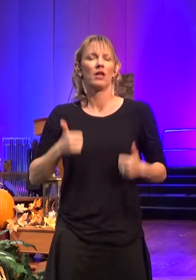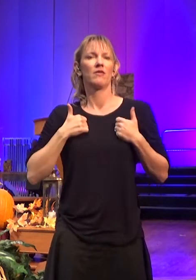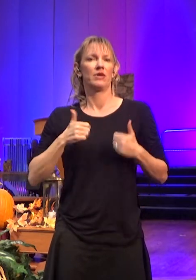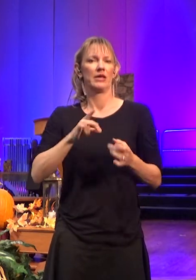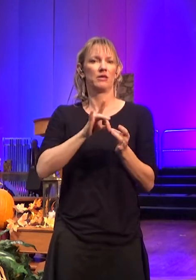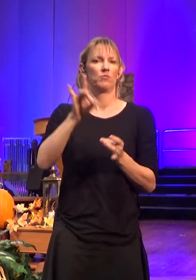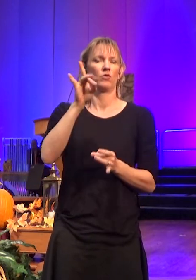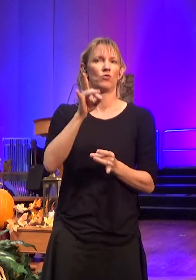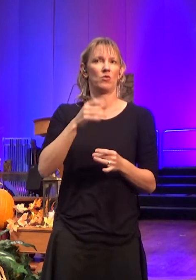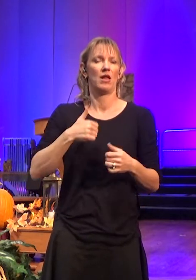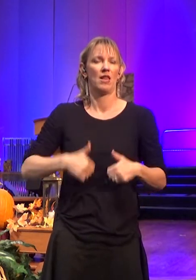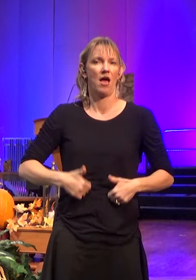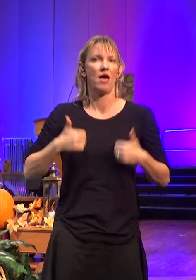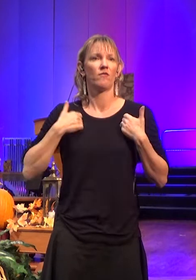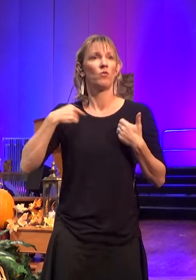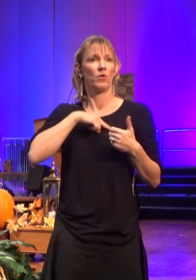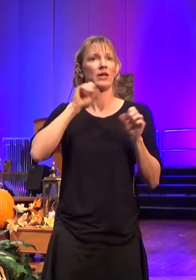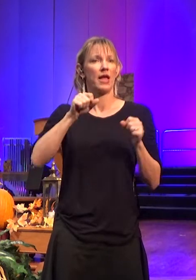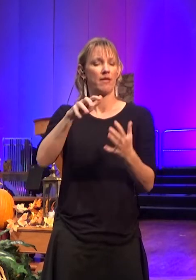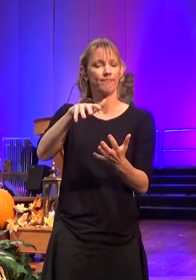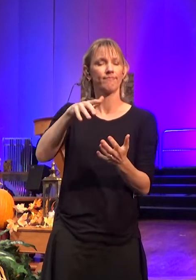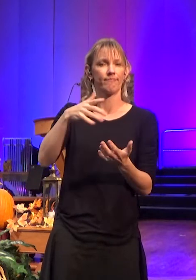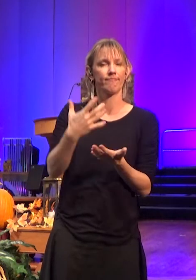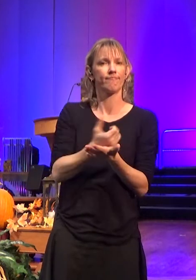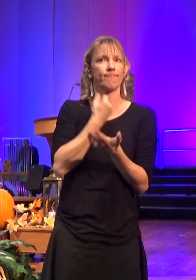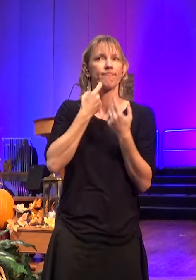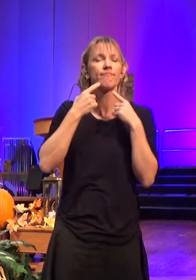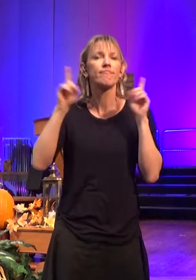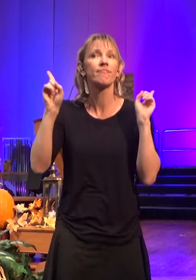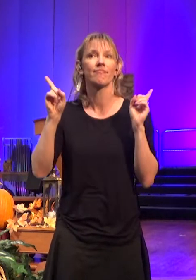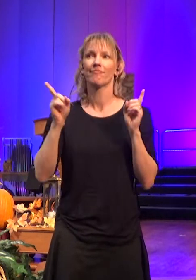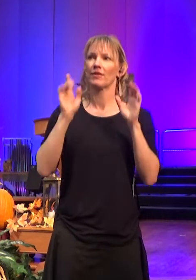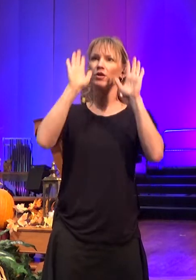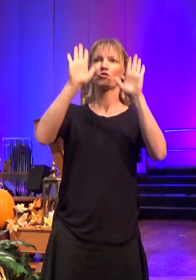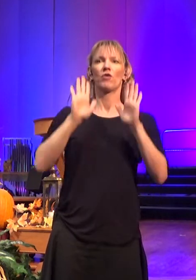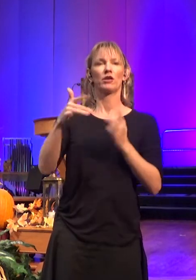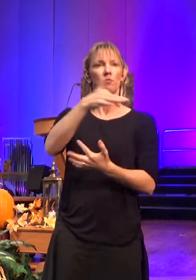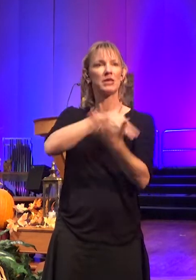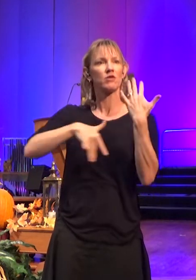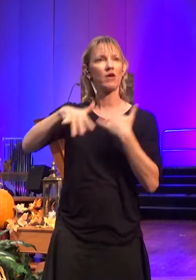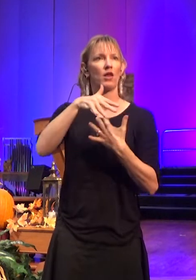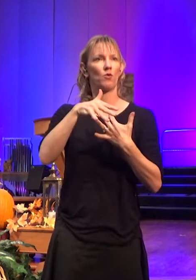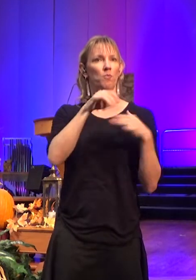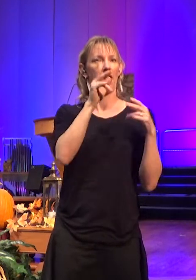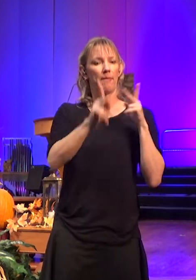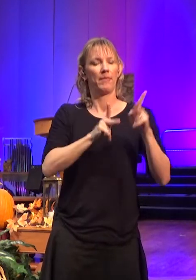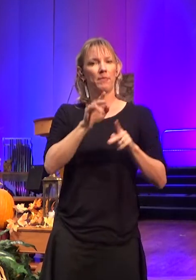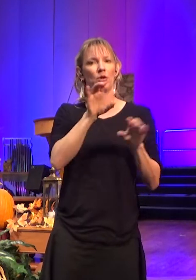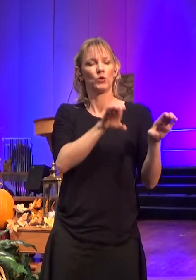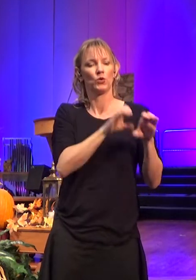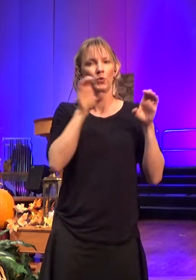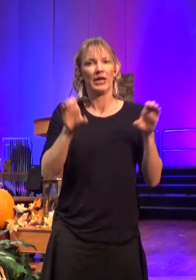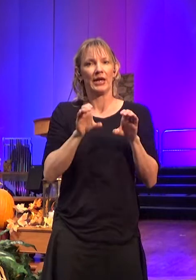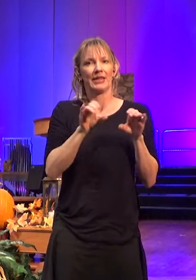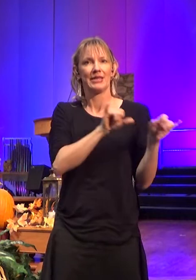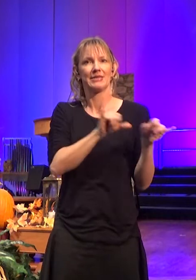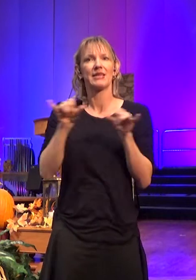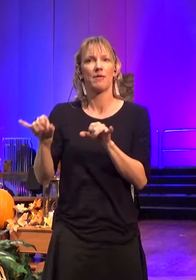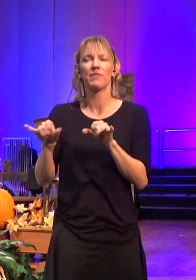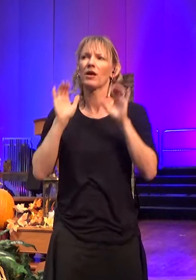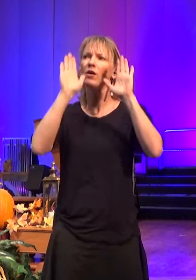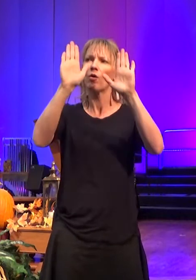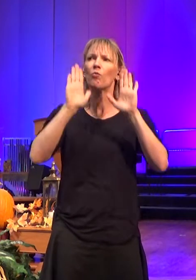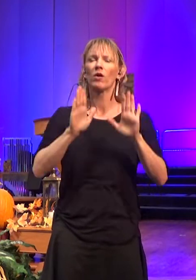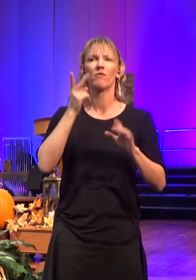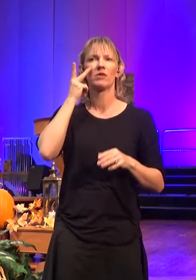spiritual life, and we can reap the benefits. And it's so good to be surrounded by people doing the exact same thing, isn't it? So wonderful to see you.